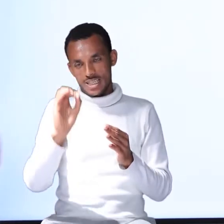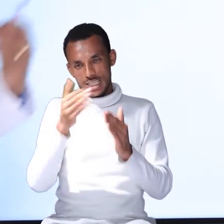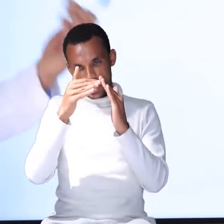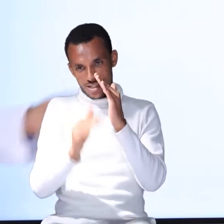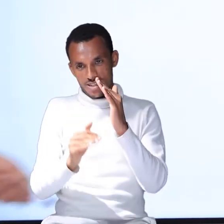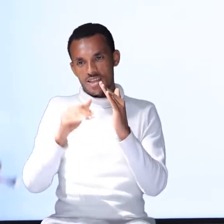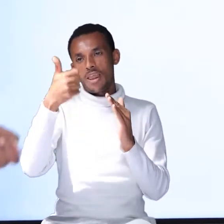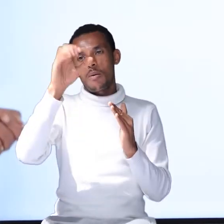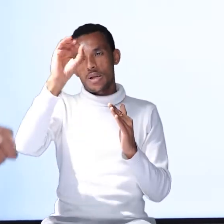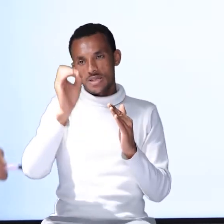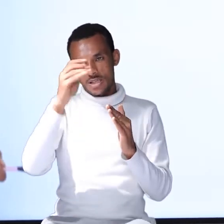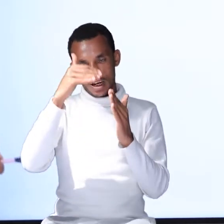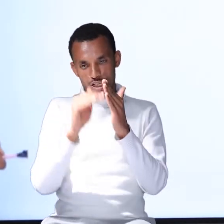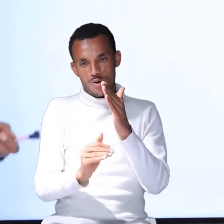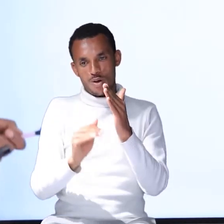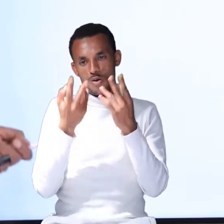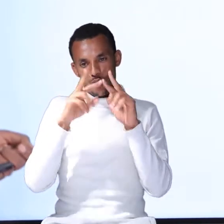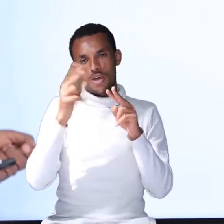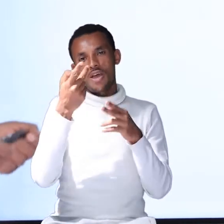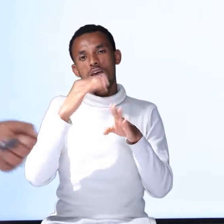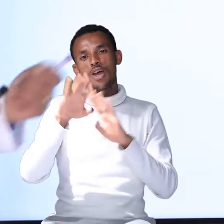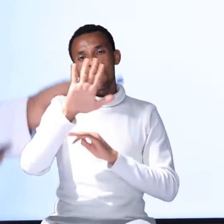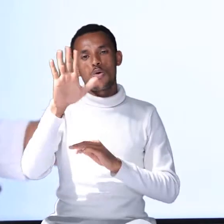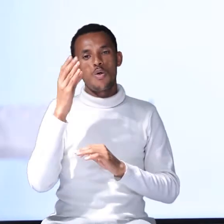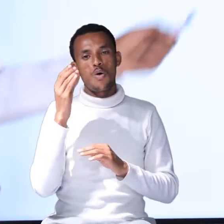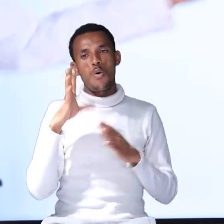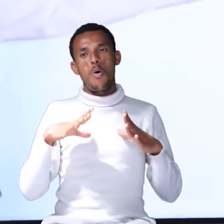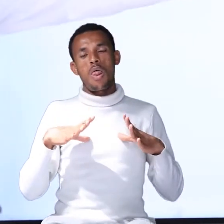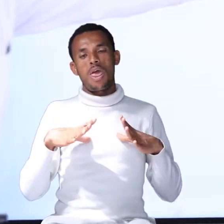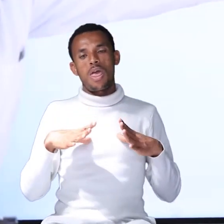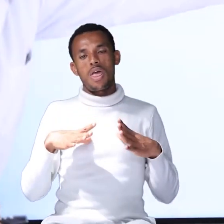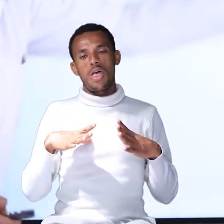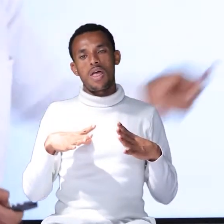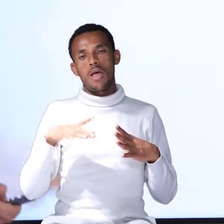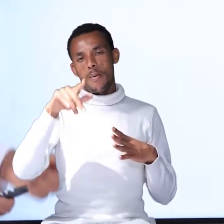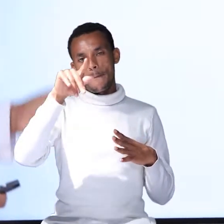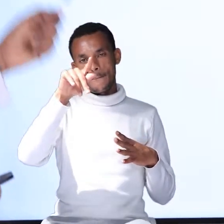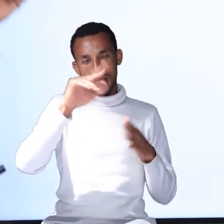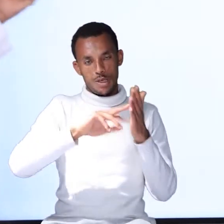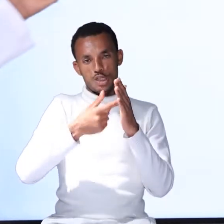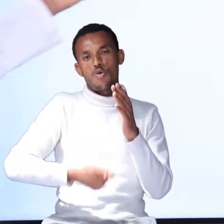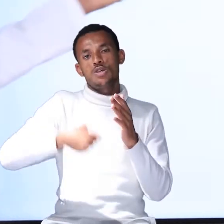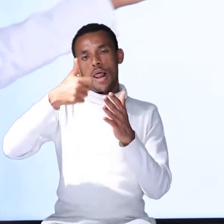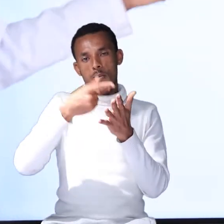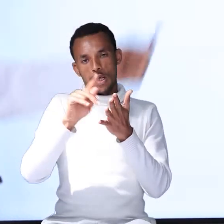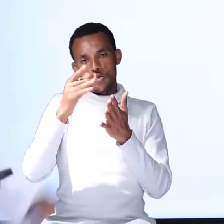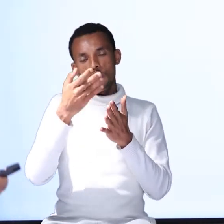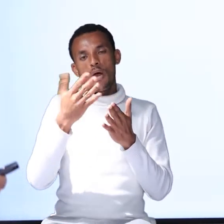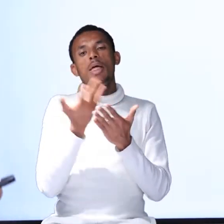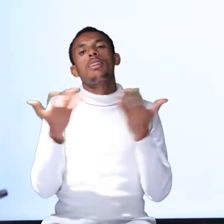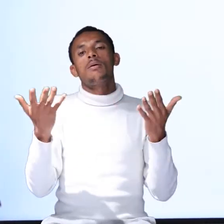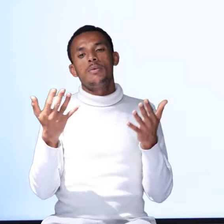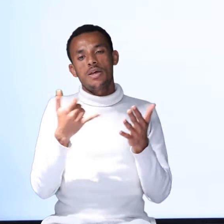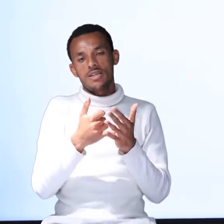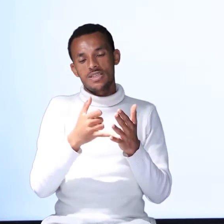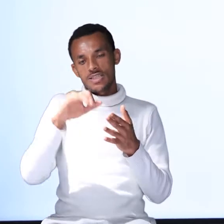discount, 10% discount when you are looking at in a whole holidays, where P is the original price of an item and R is